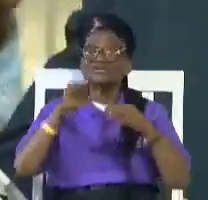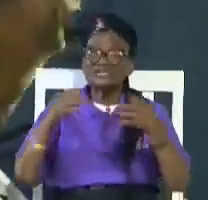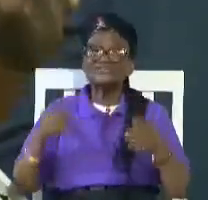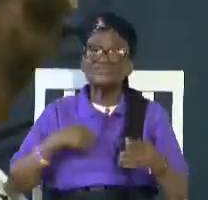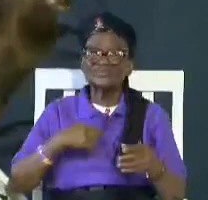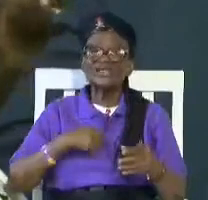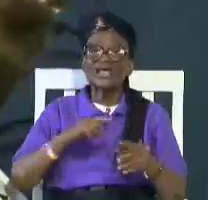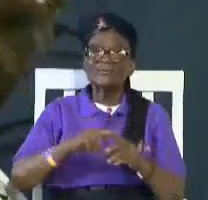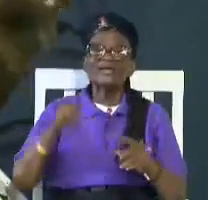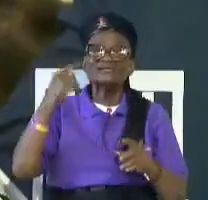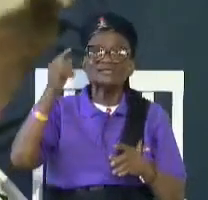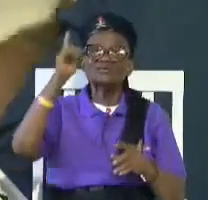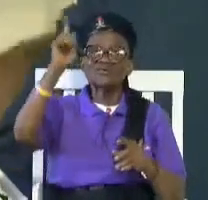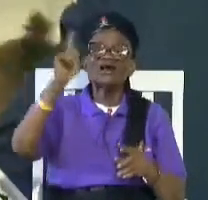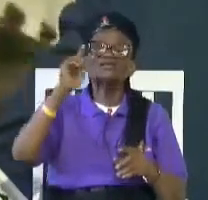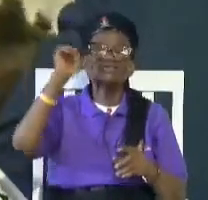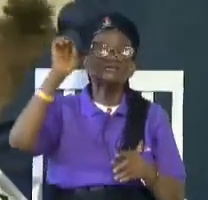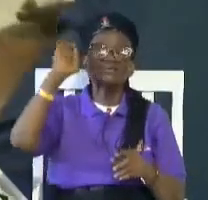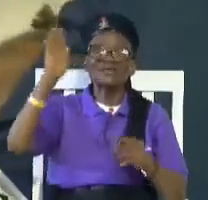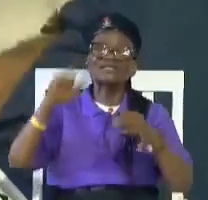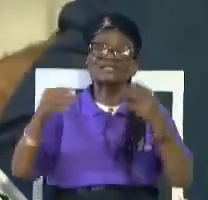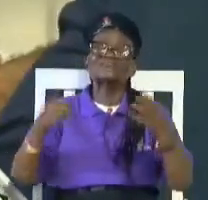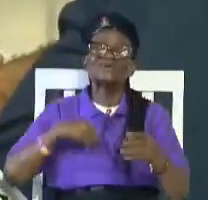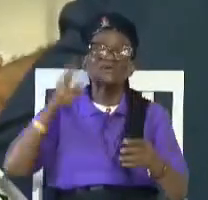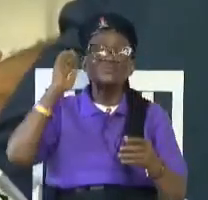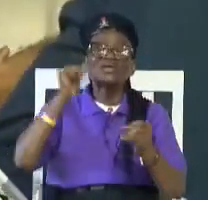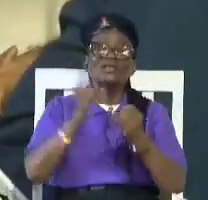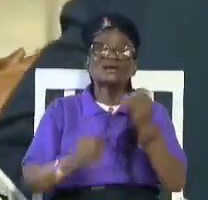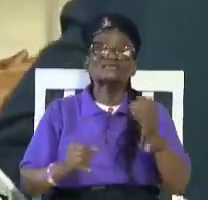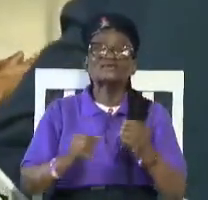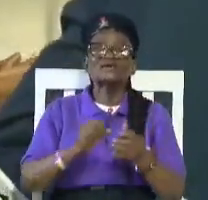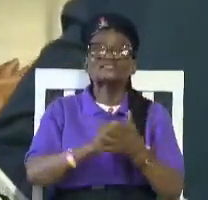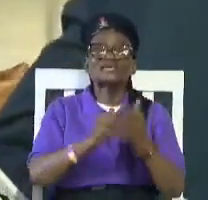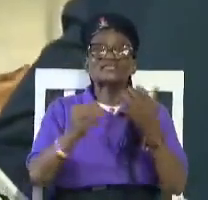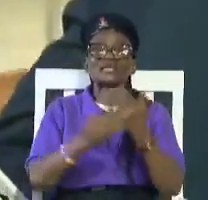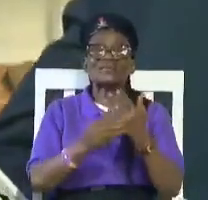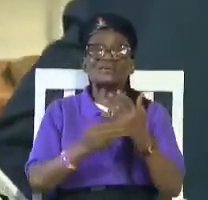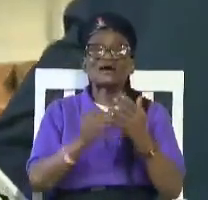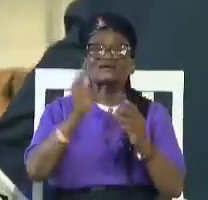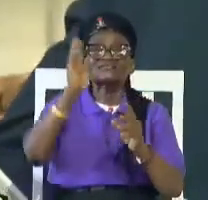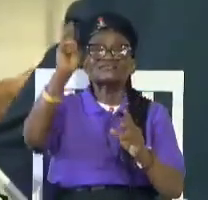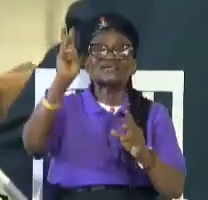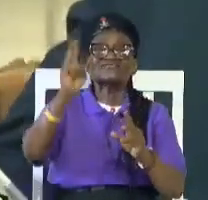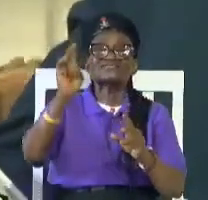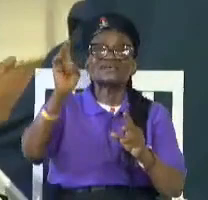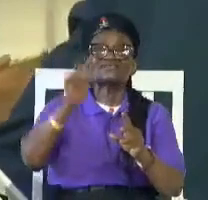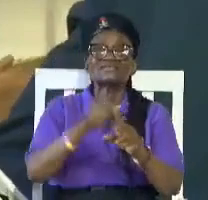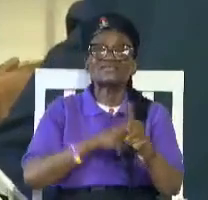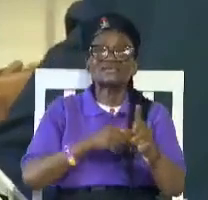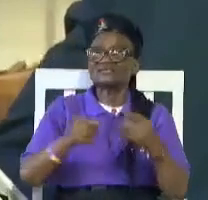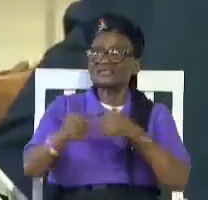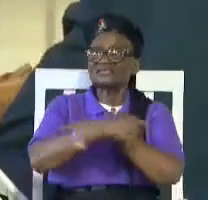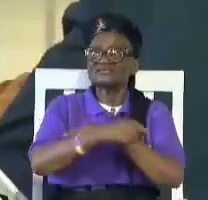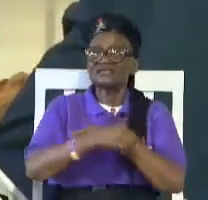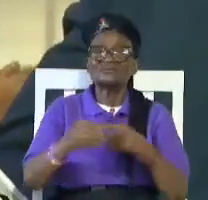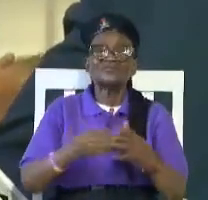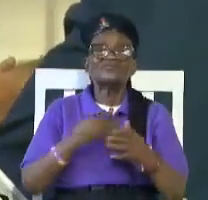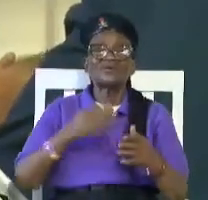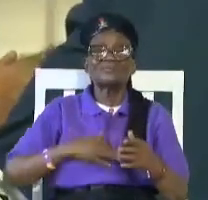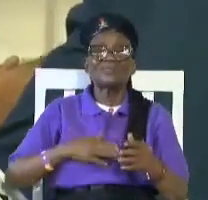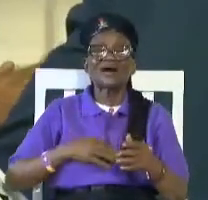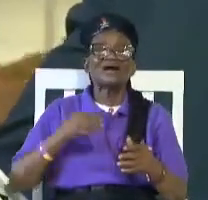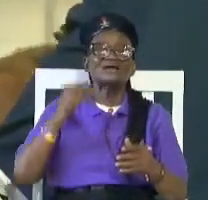last. August, I went back home. And September, I started bleeding 7 days before my period. I